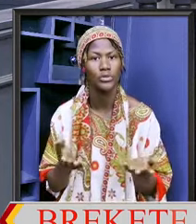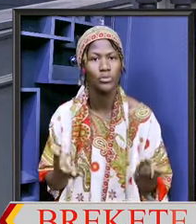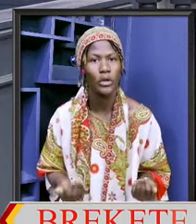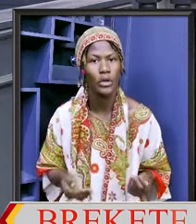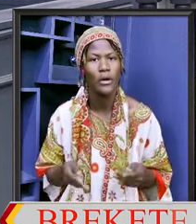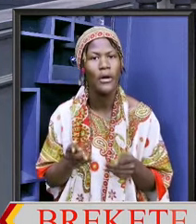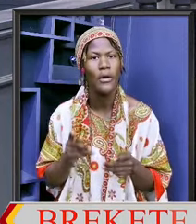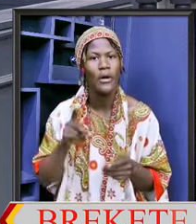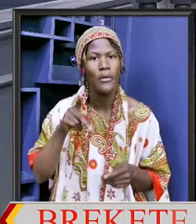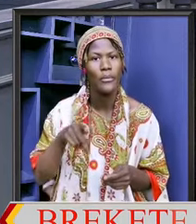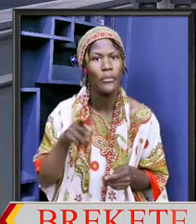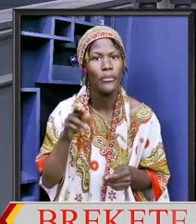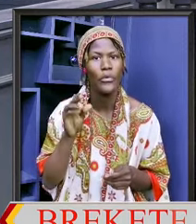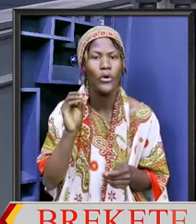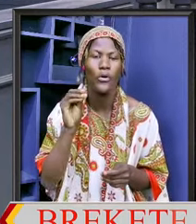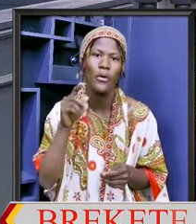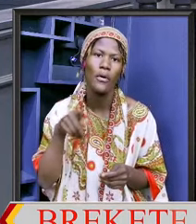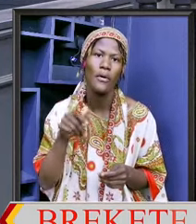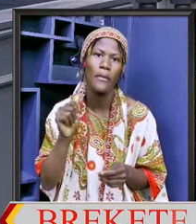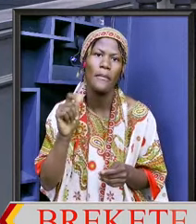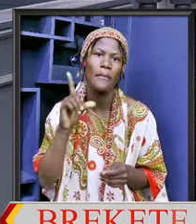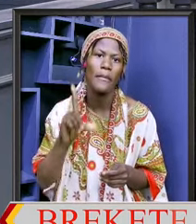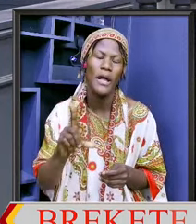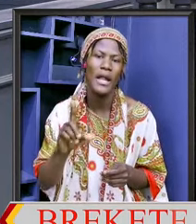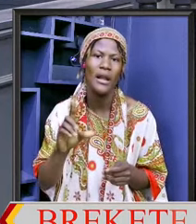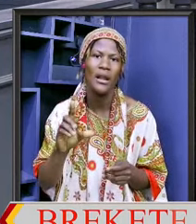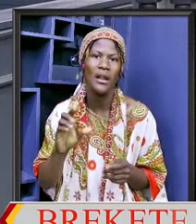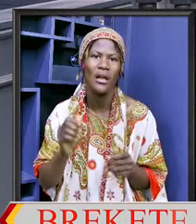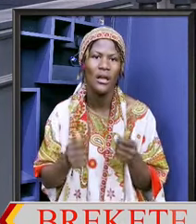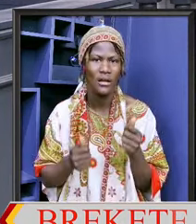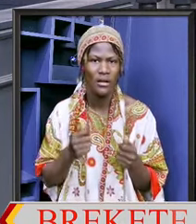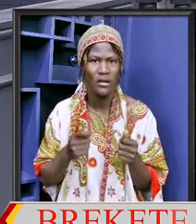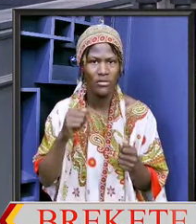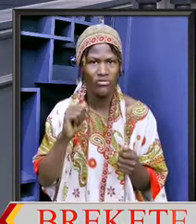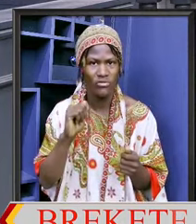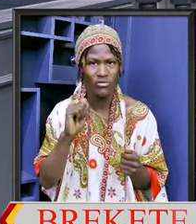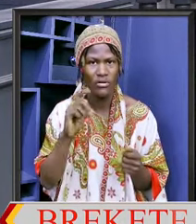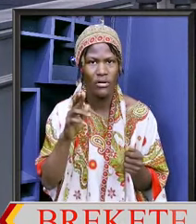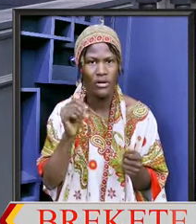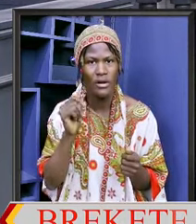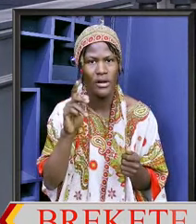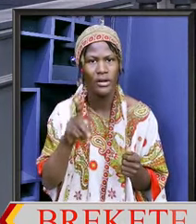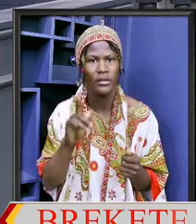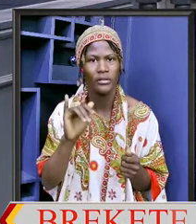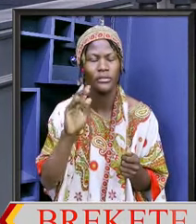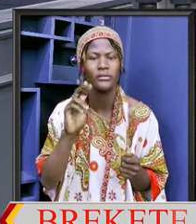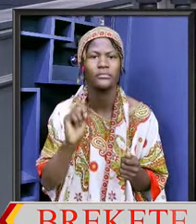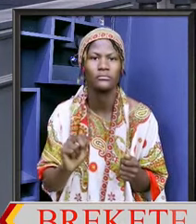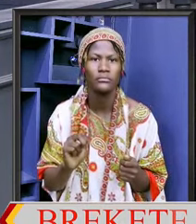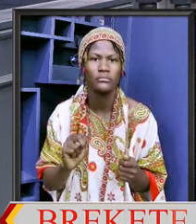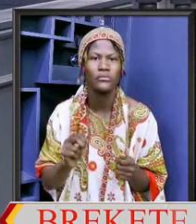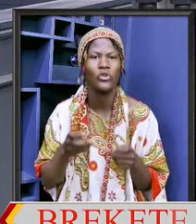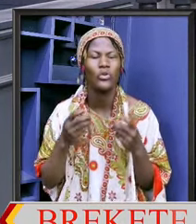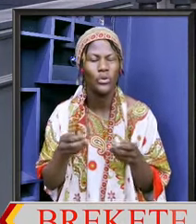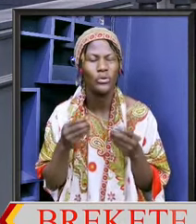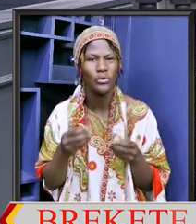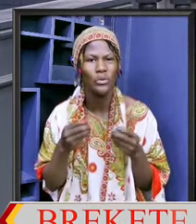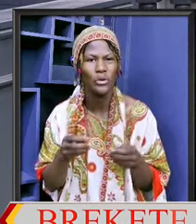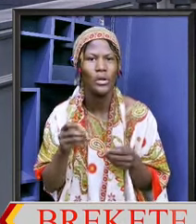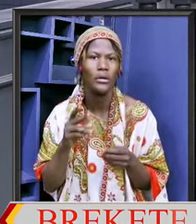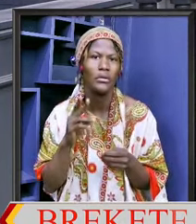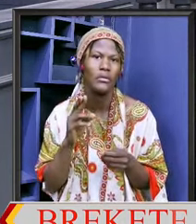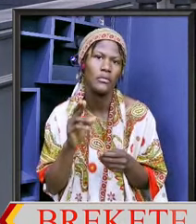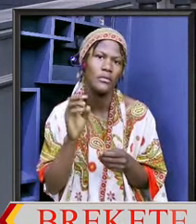say quick response go day. No be the type way the car tracking company go. They tell you say come tomorrow, come